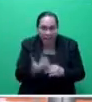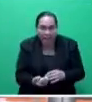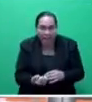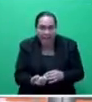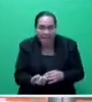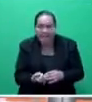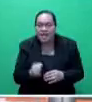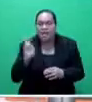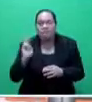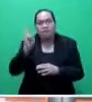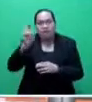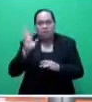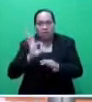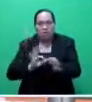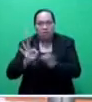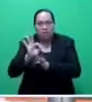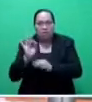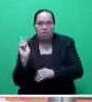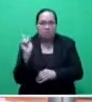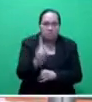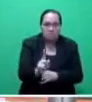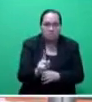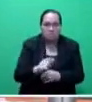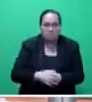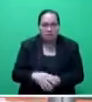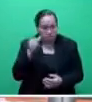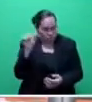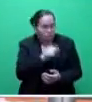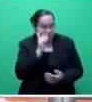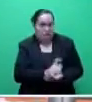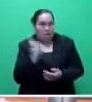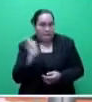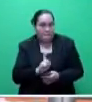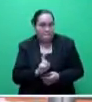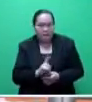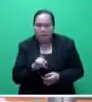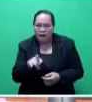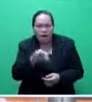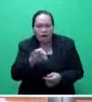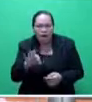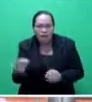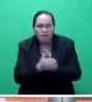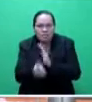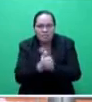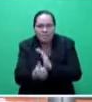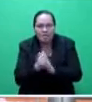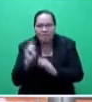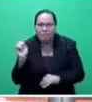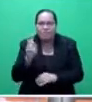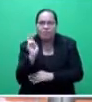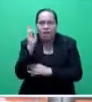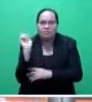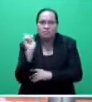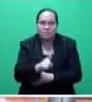their delegates appearing for them when they sometimes don't necessarily have the right level of competency. So these are the amendments